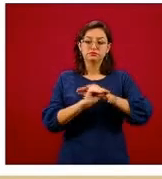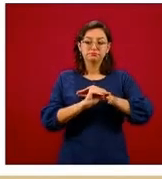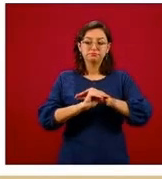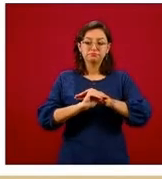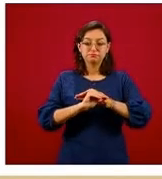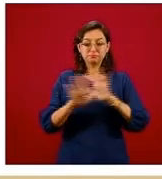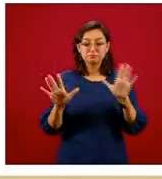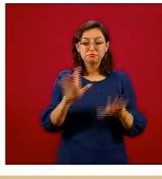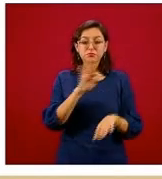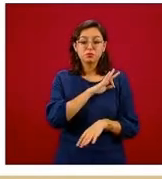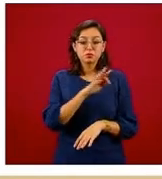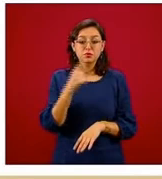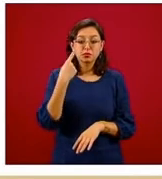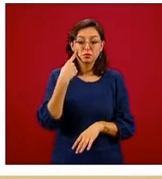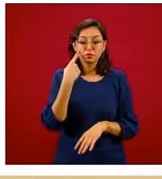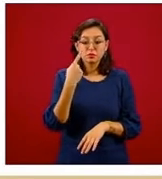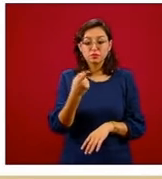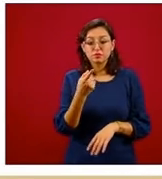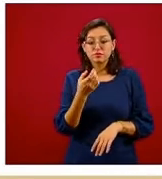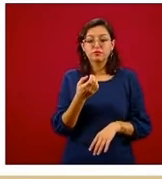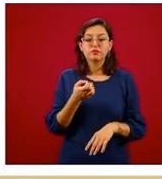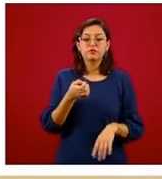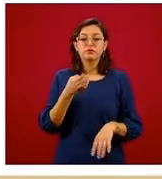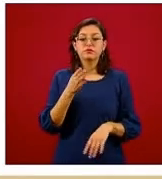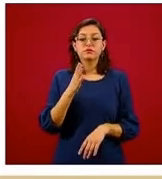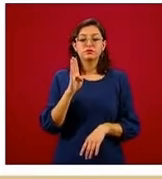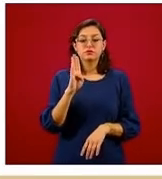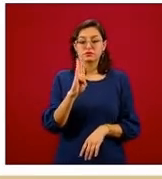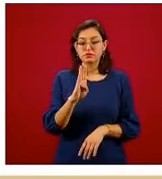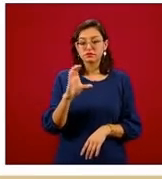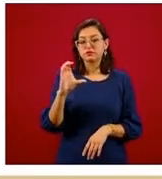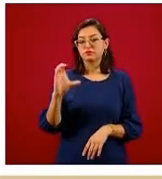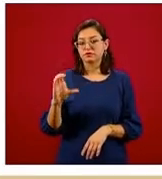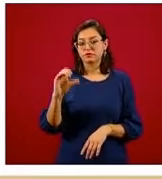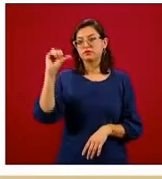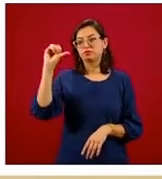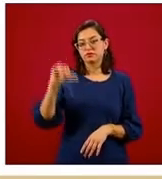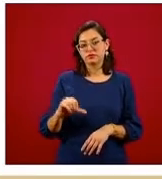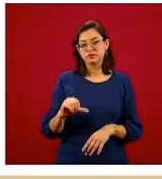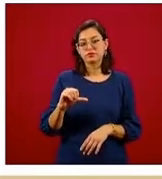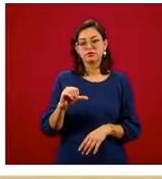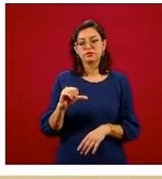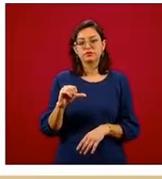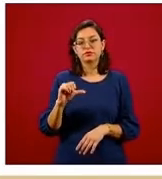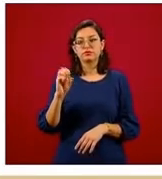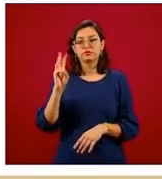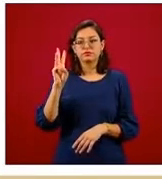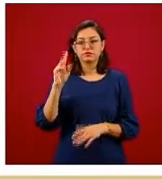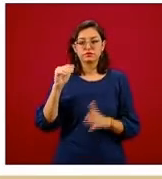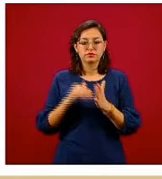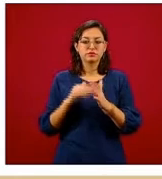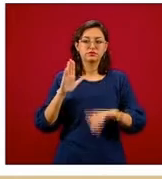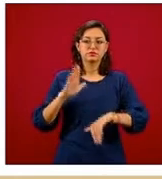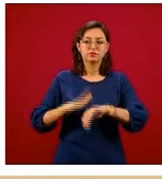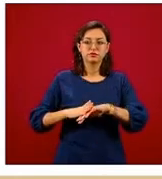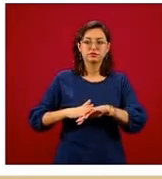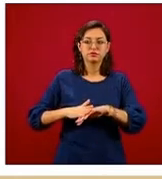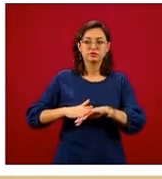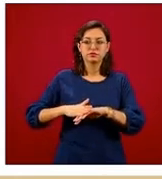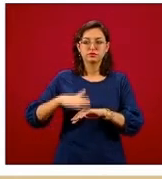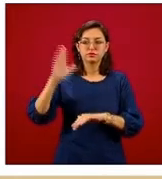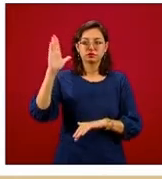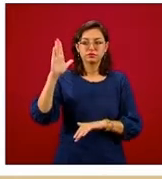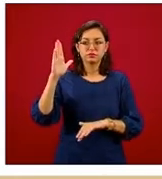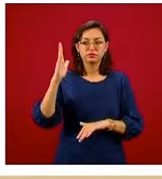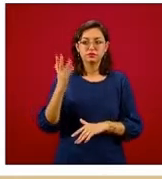next slide would be a little bit more illustrative in order for us to identify swiftly Baja California, that is appearing